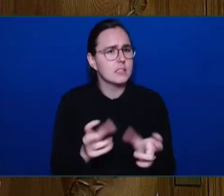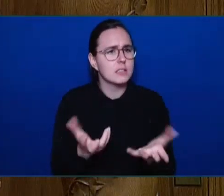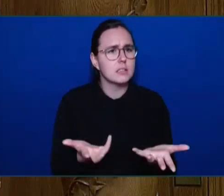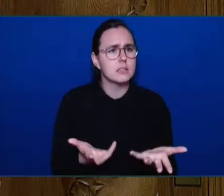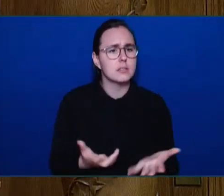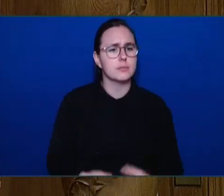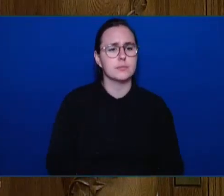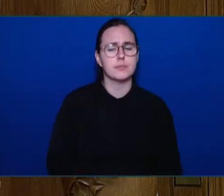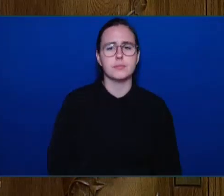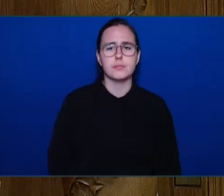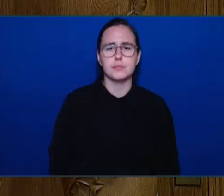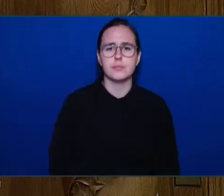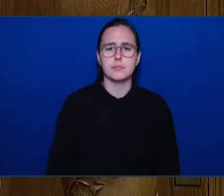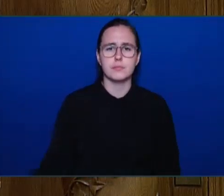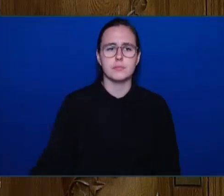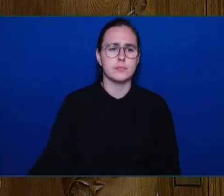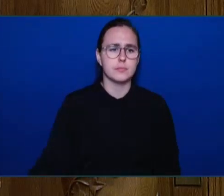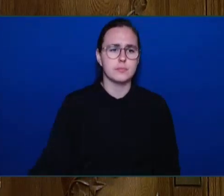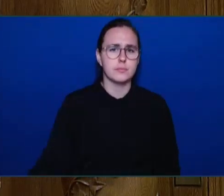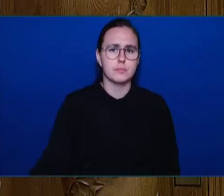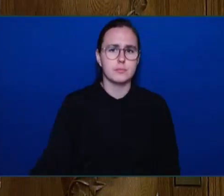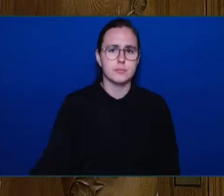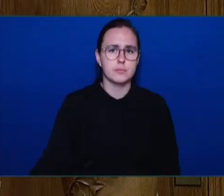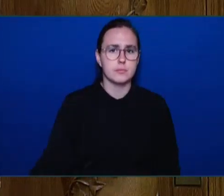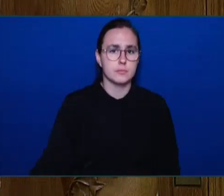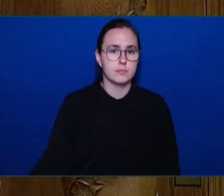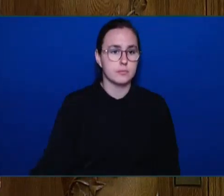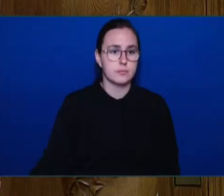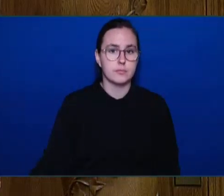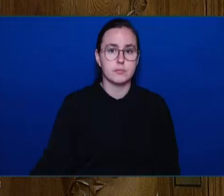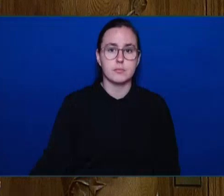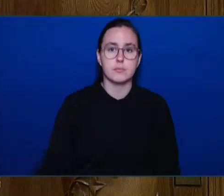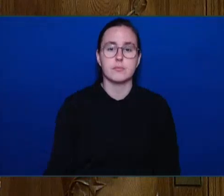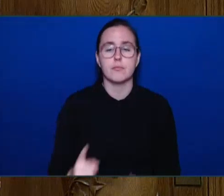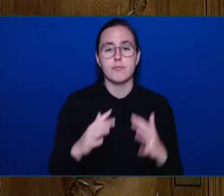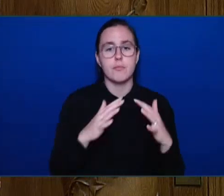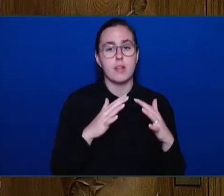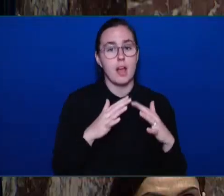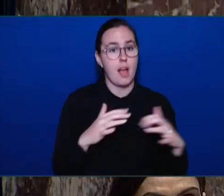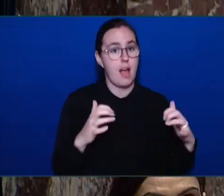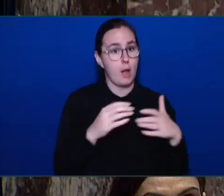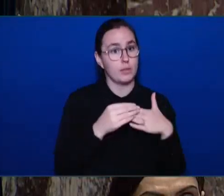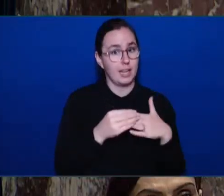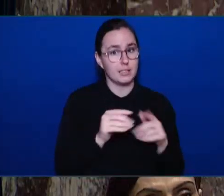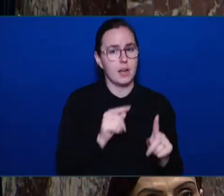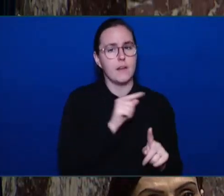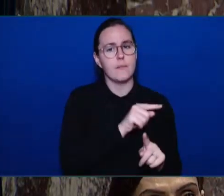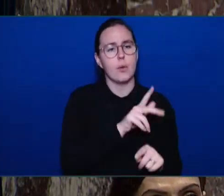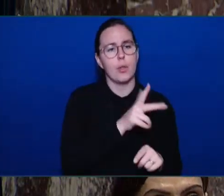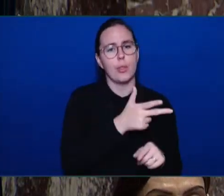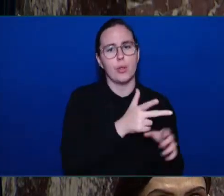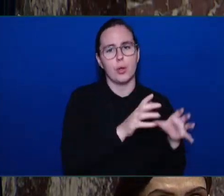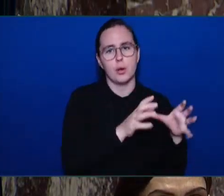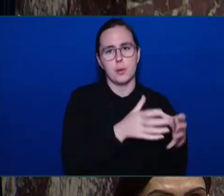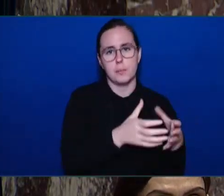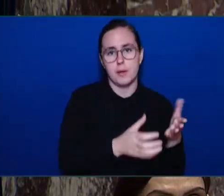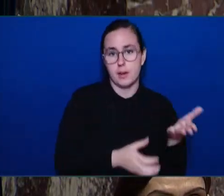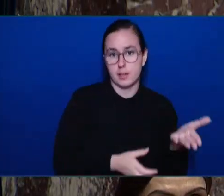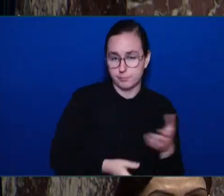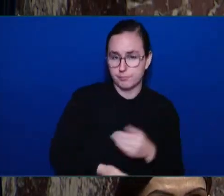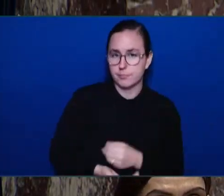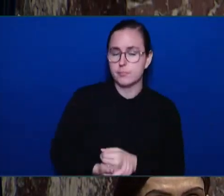House Leader of Third Party. Yeah, thank you, Mr. Speaker. Our public schools have a ratio of 1 counselor for